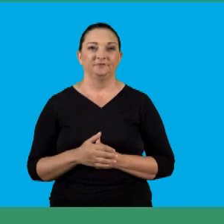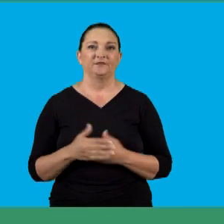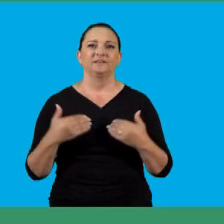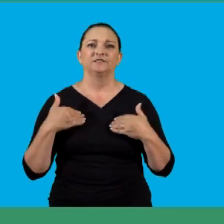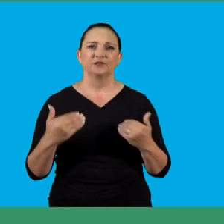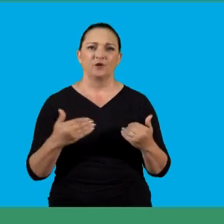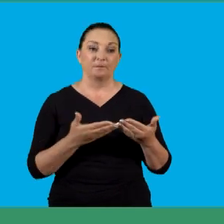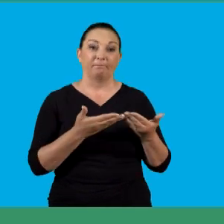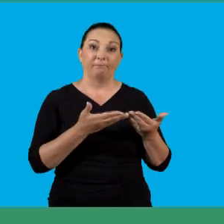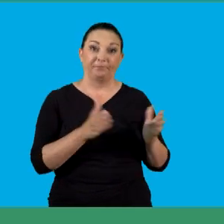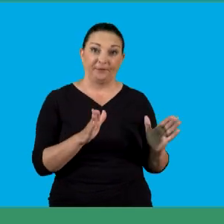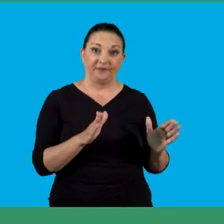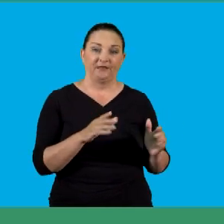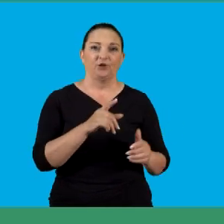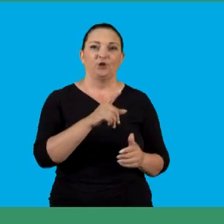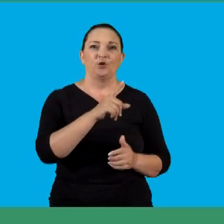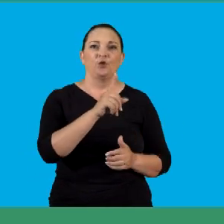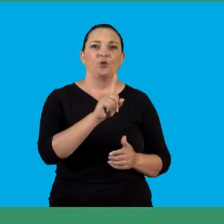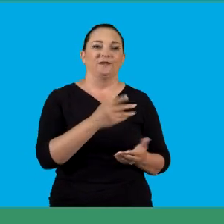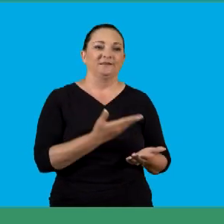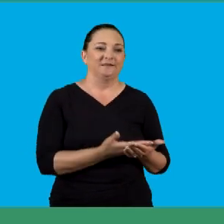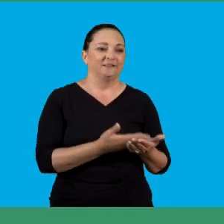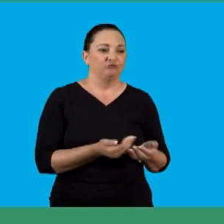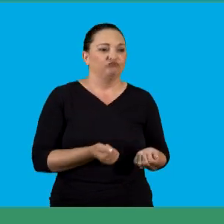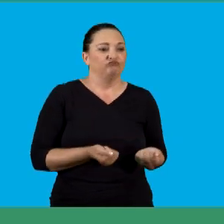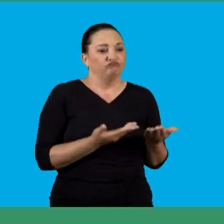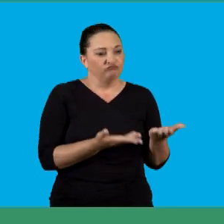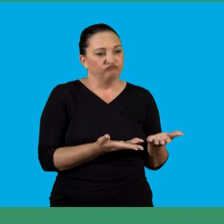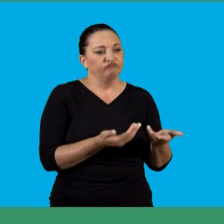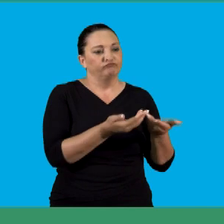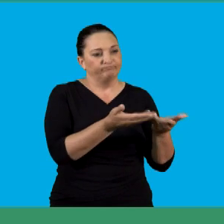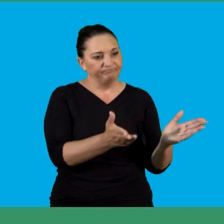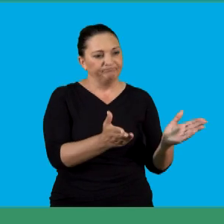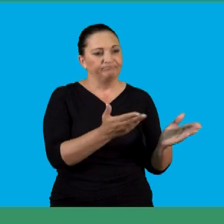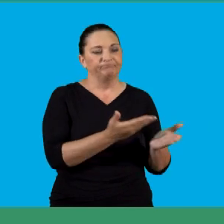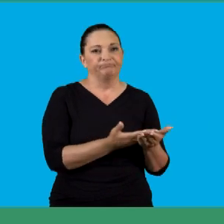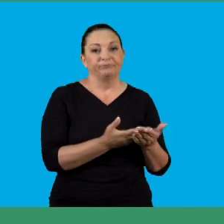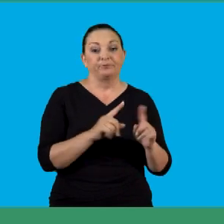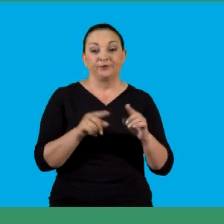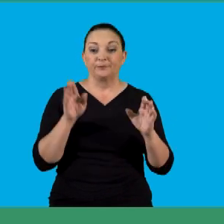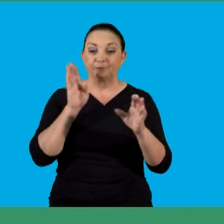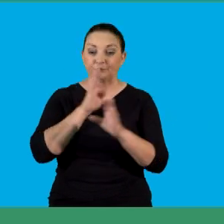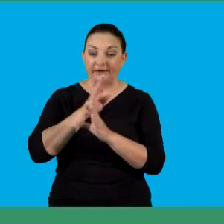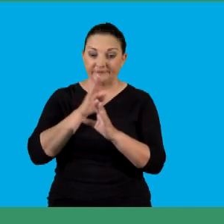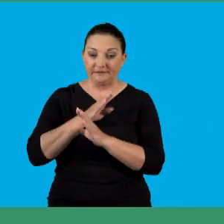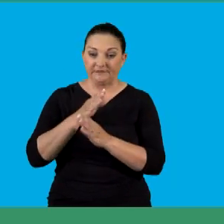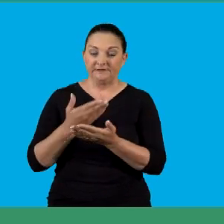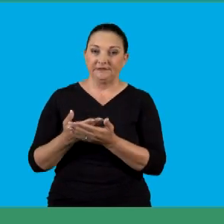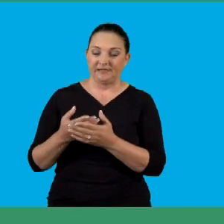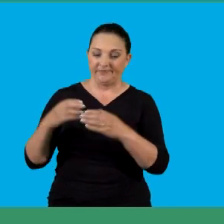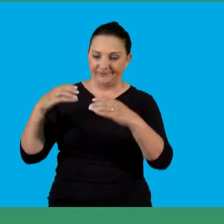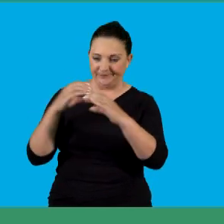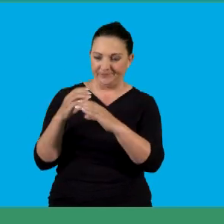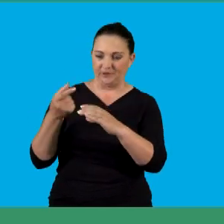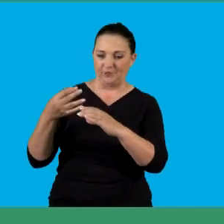is to make a profit. So here's a tip. A public sector, it offers services to the public. So not to say